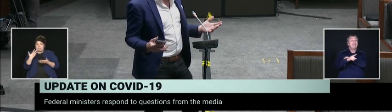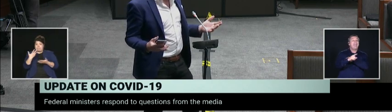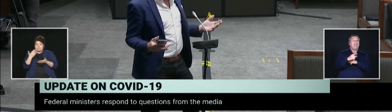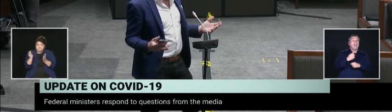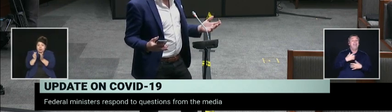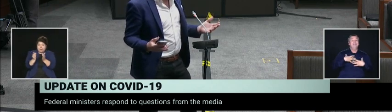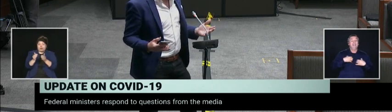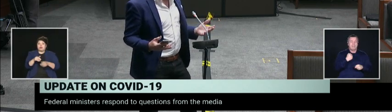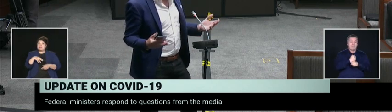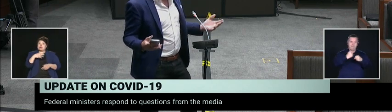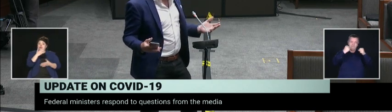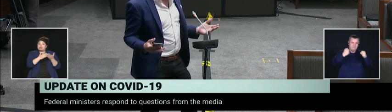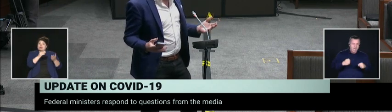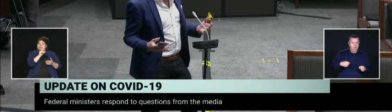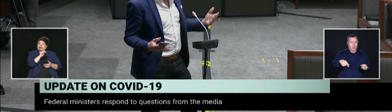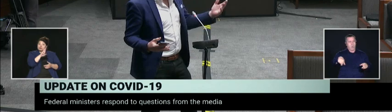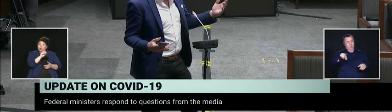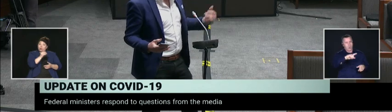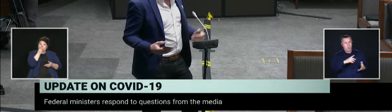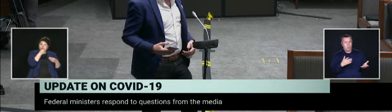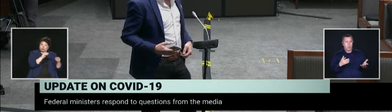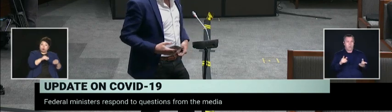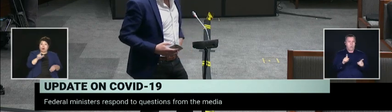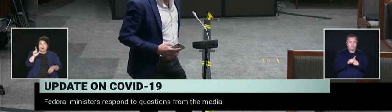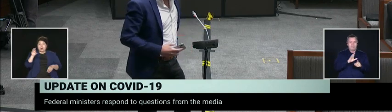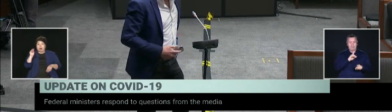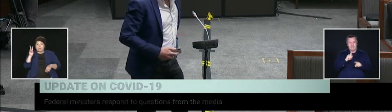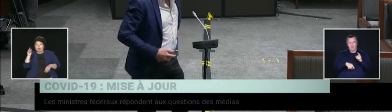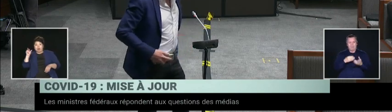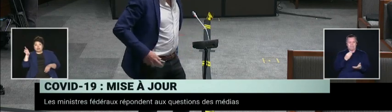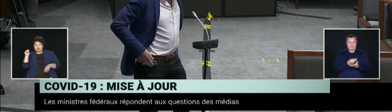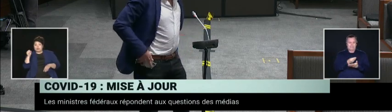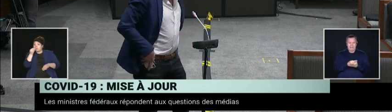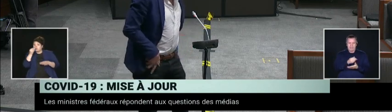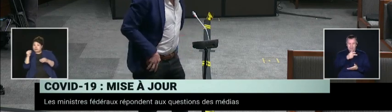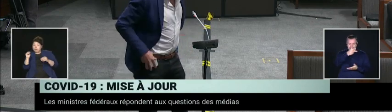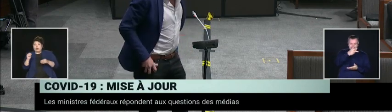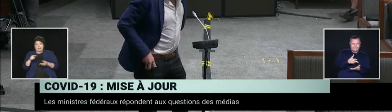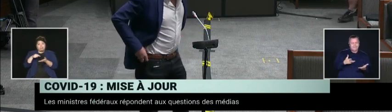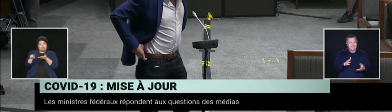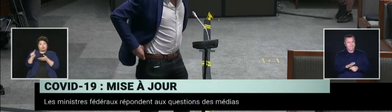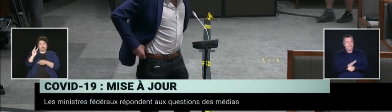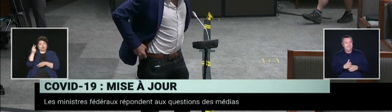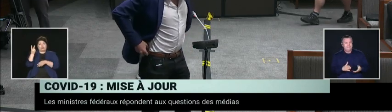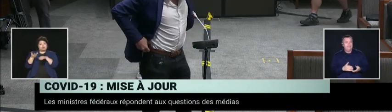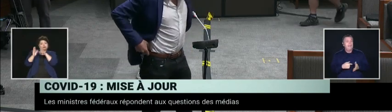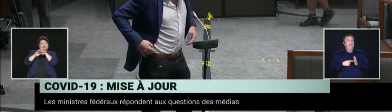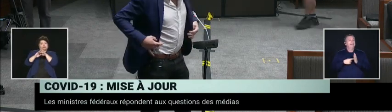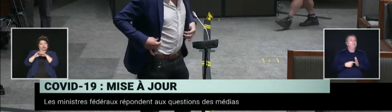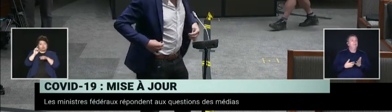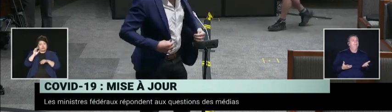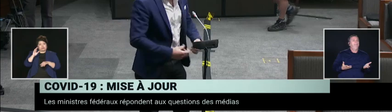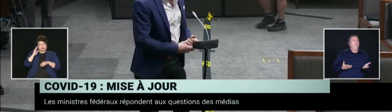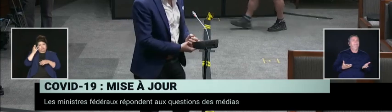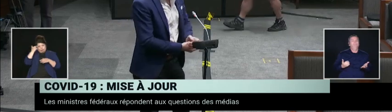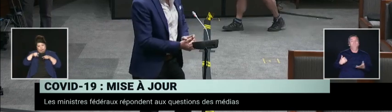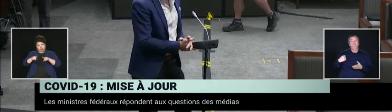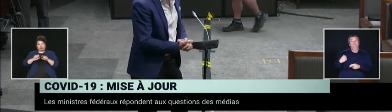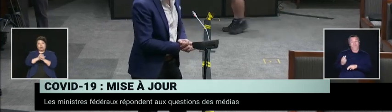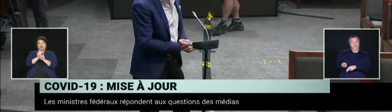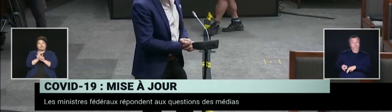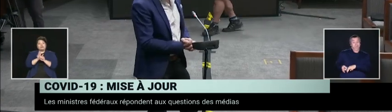$2 raise to their frontline employees, the cashiers and such. Loblaws put out their first quarter statements. They made